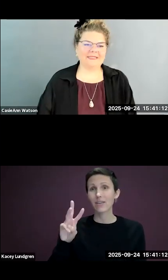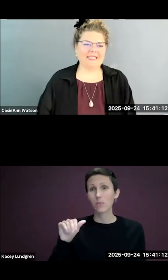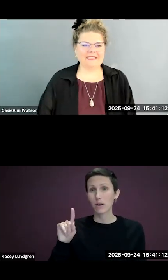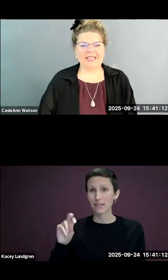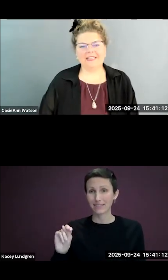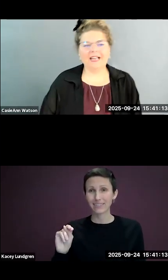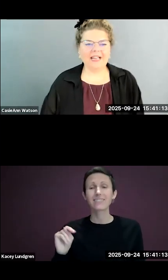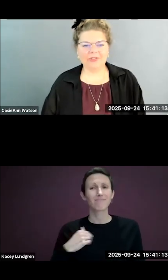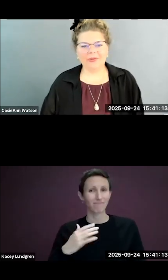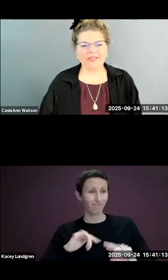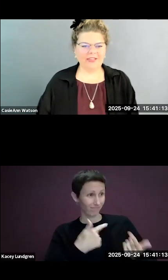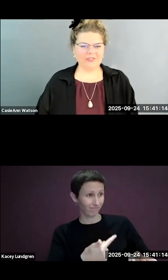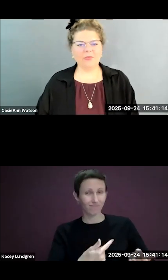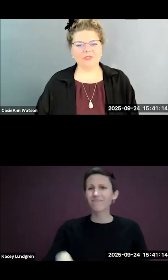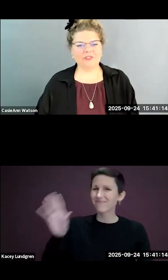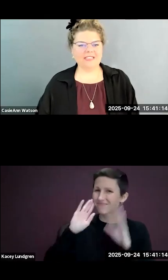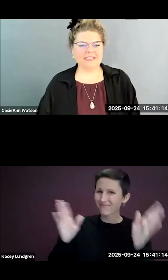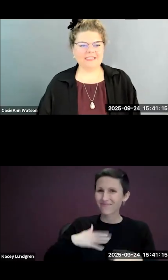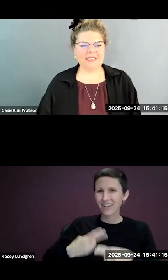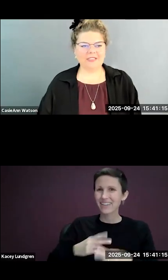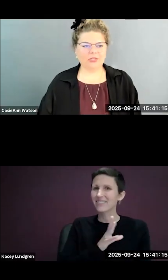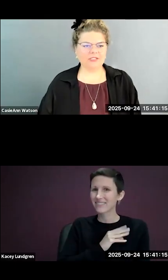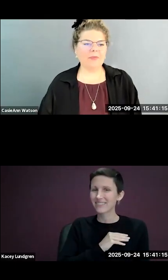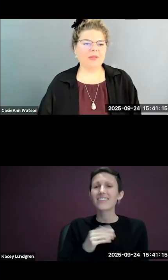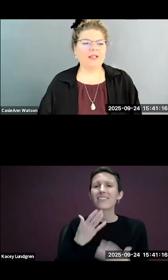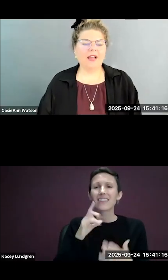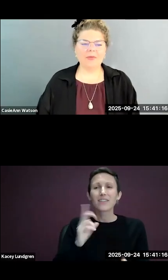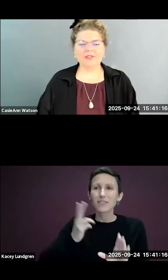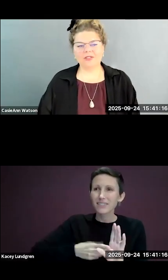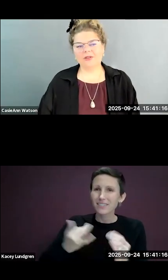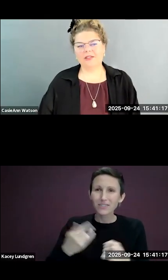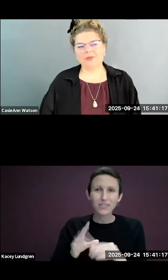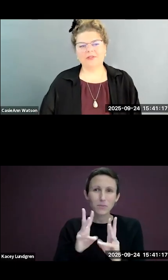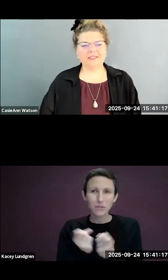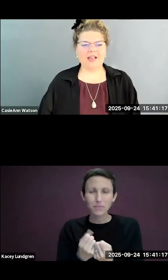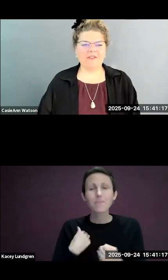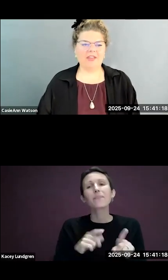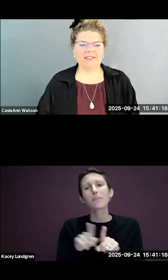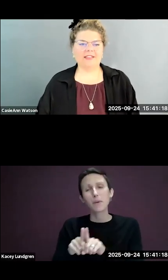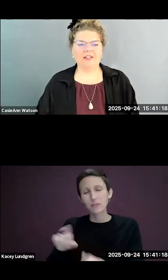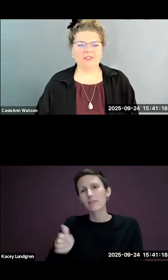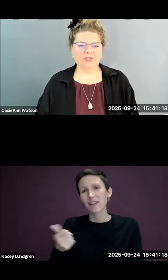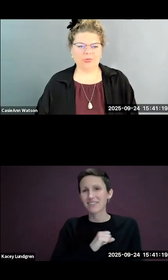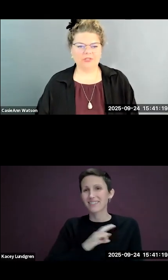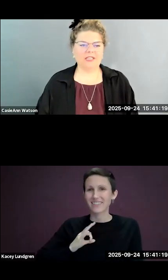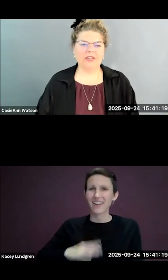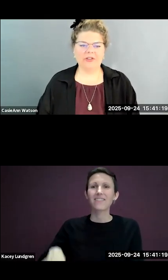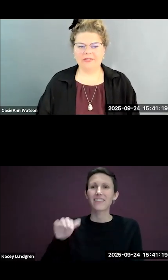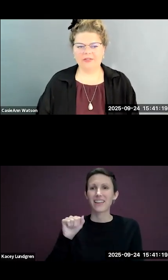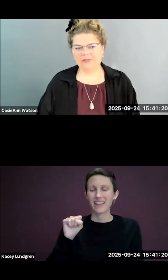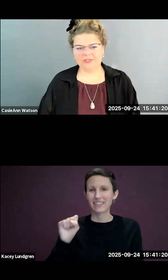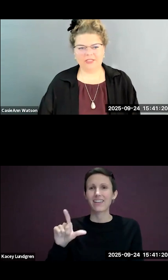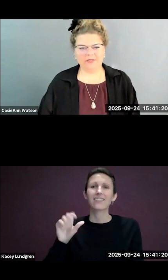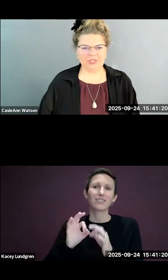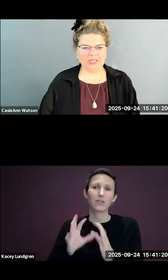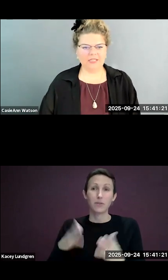Hello, my name is Casey Ann. Hi everyone, thank you so much for attending today's workshop. I'm also another one of the staff ASL interpreters here